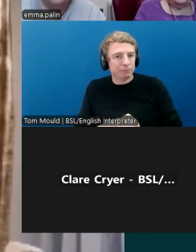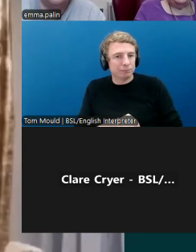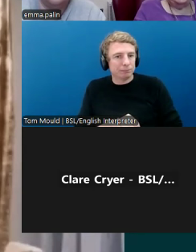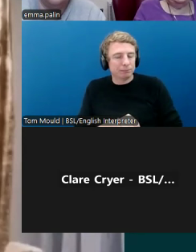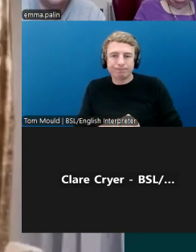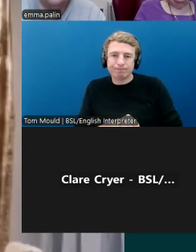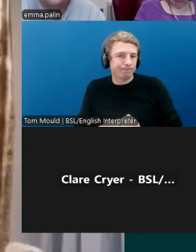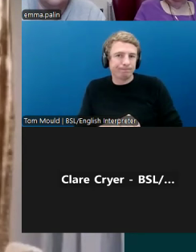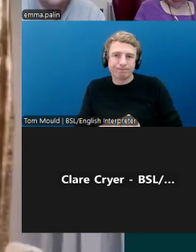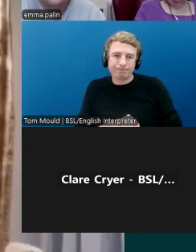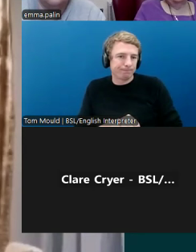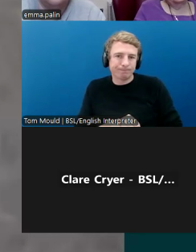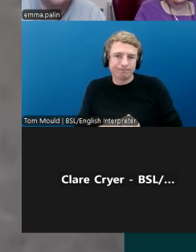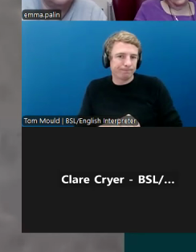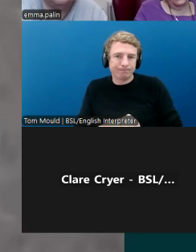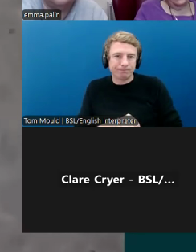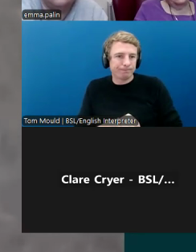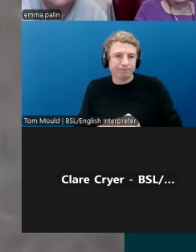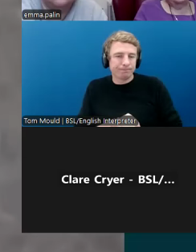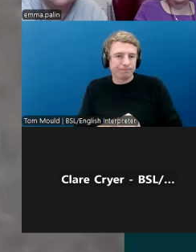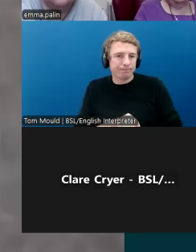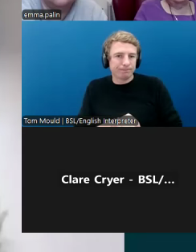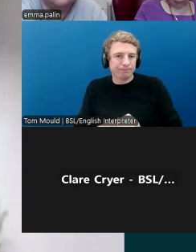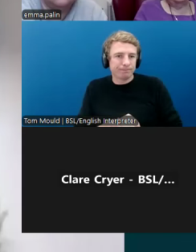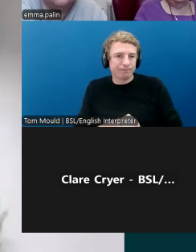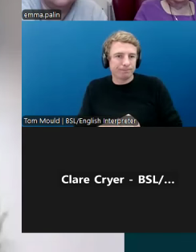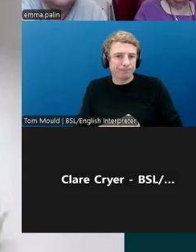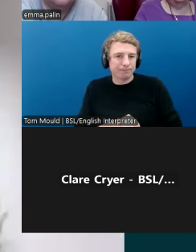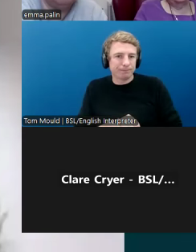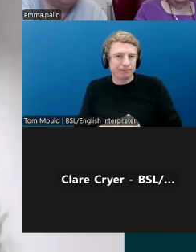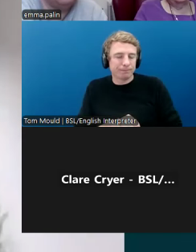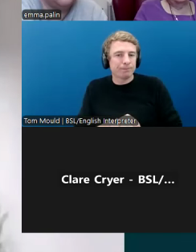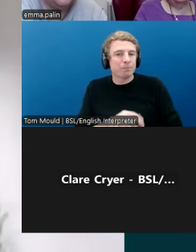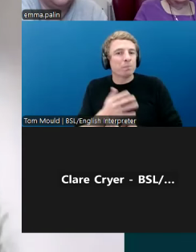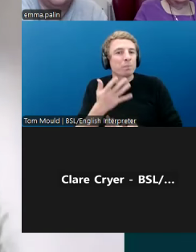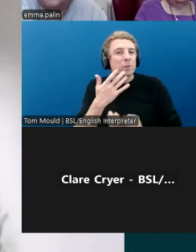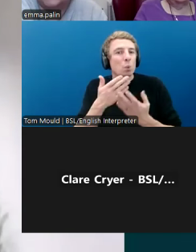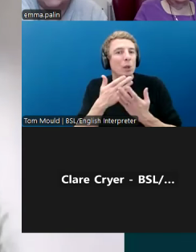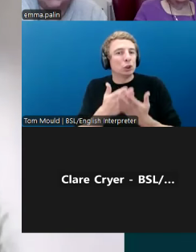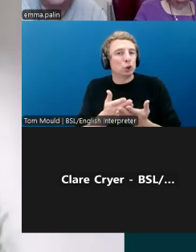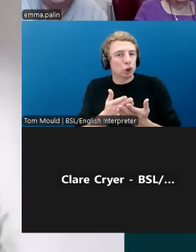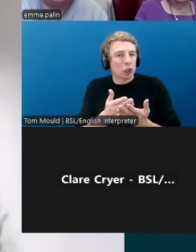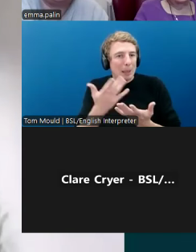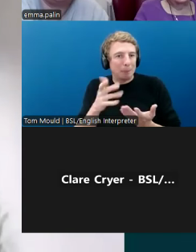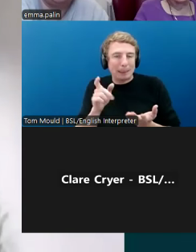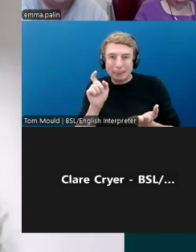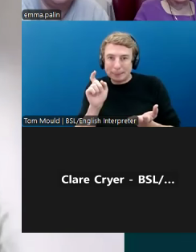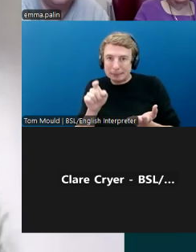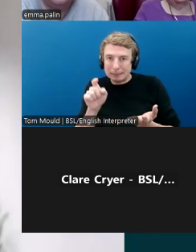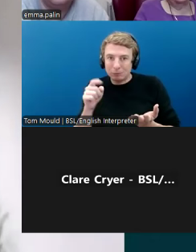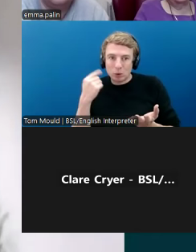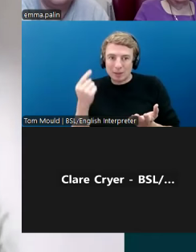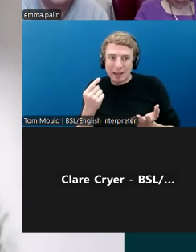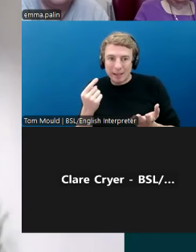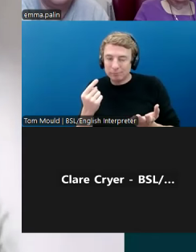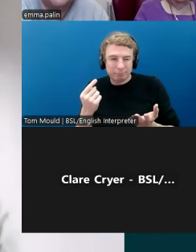No, I can't hear it. When you shared, Emma, did you press the enable sound button? Possibly not. Oh, it's okay. Do you